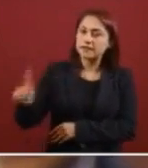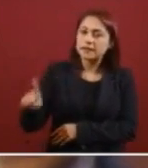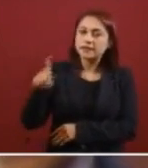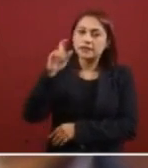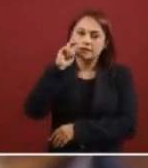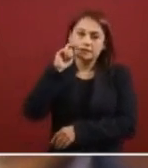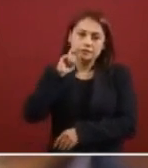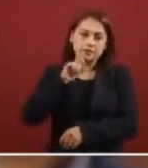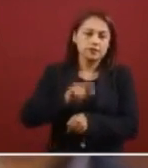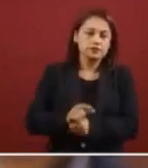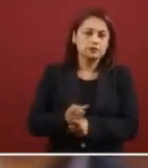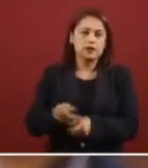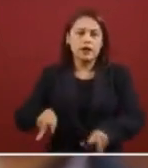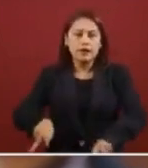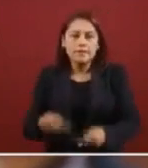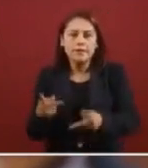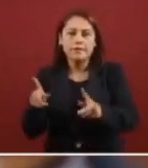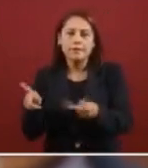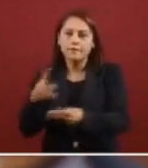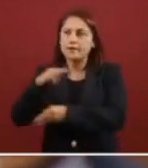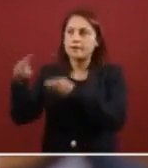Emiliano Salinas